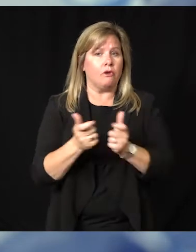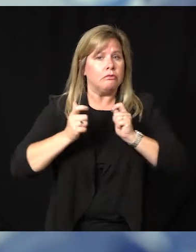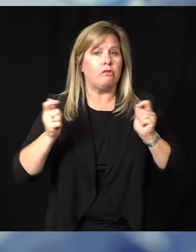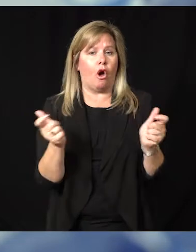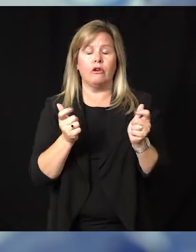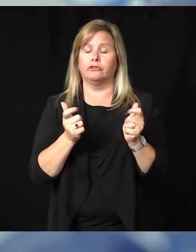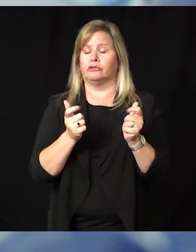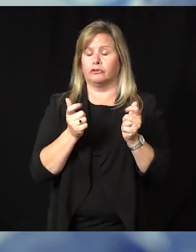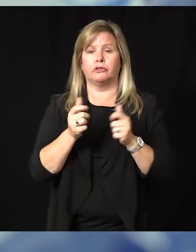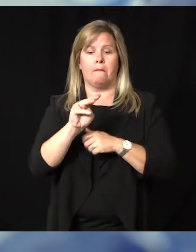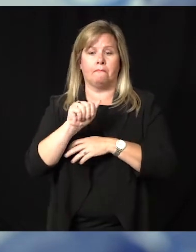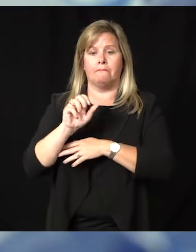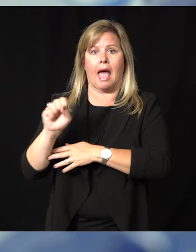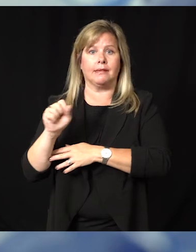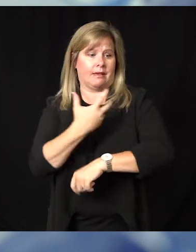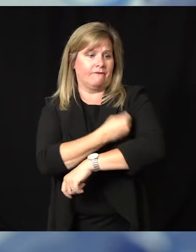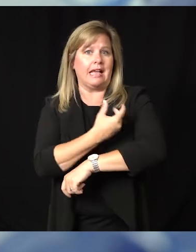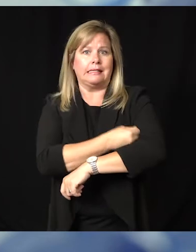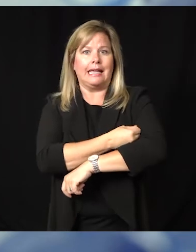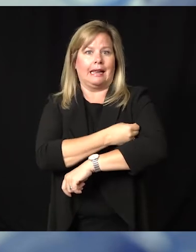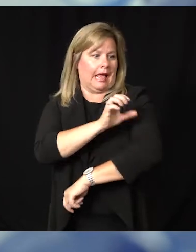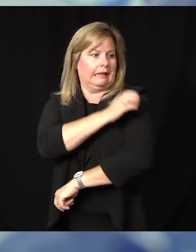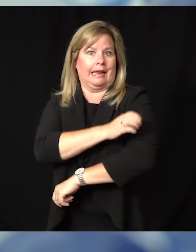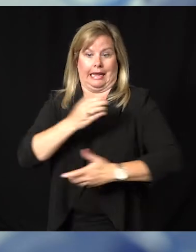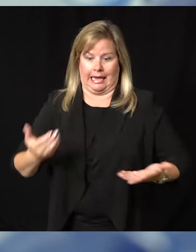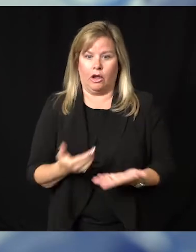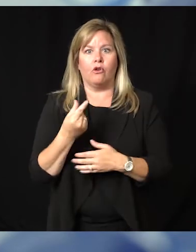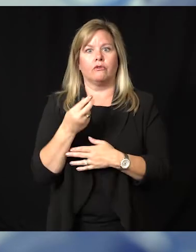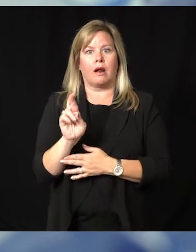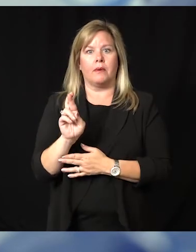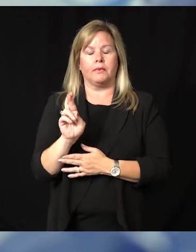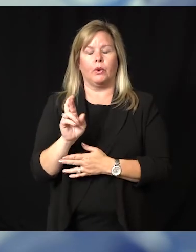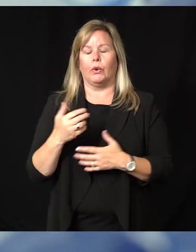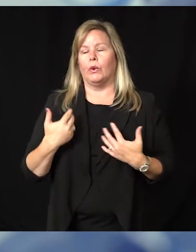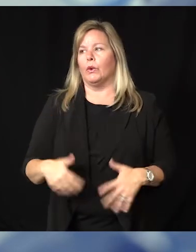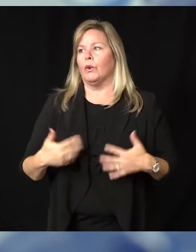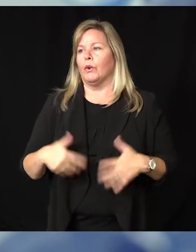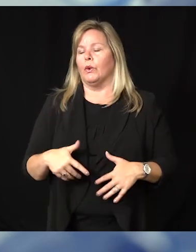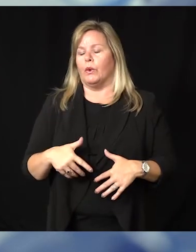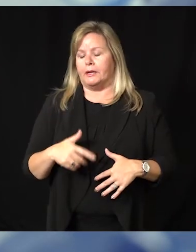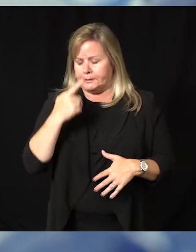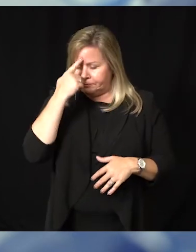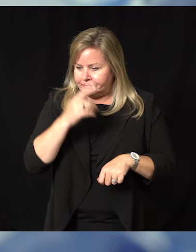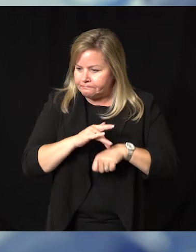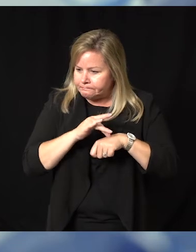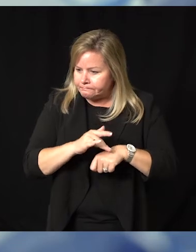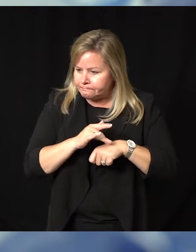most effective mass vaccine clinics. Let that soak in for a moment. You loved your